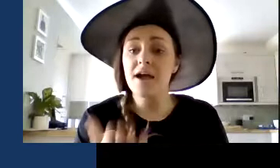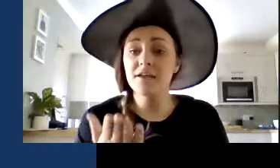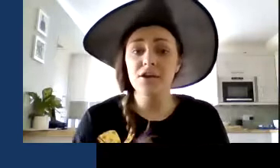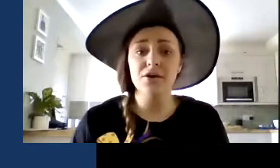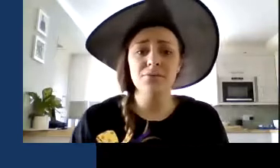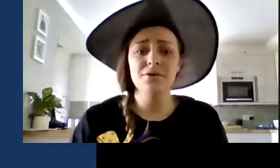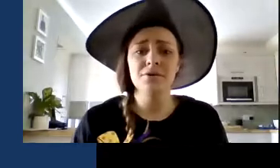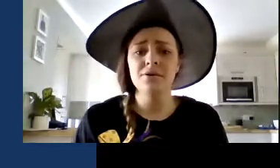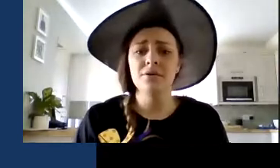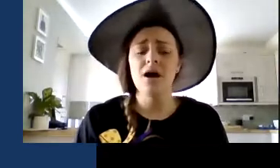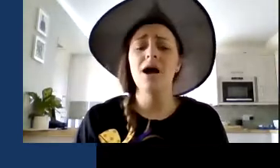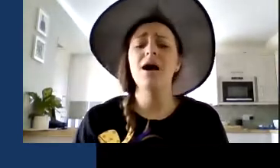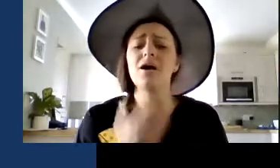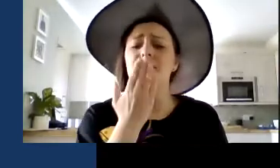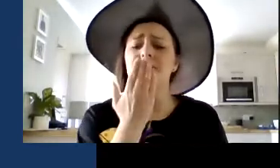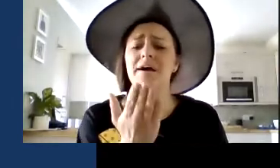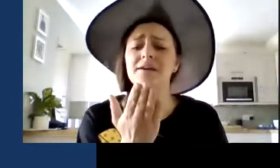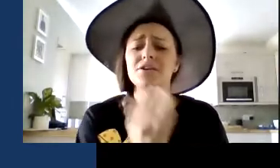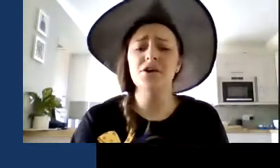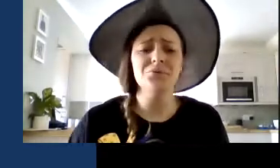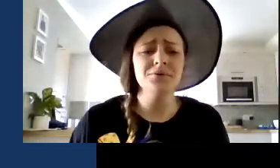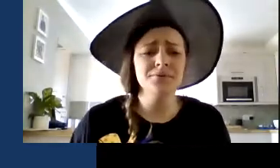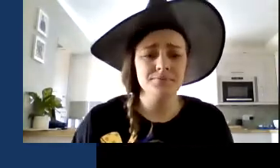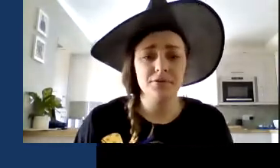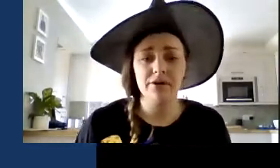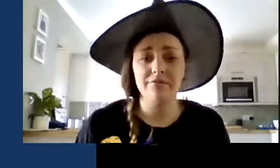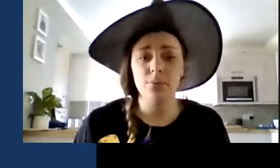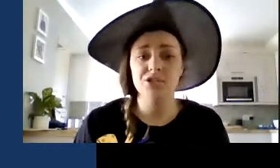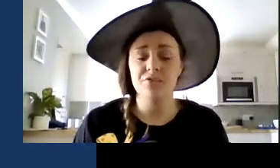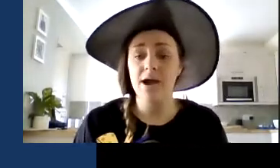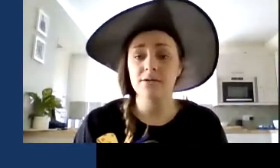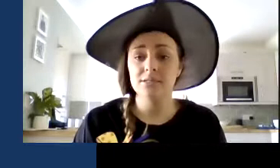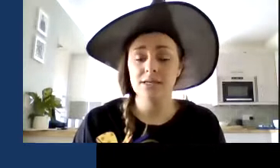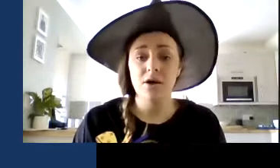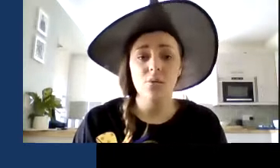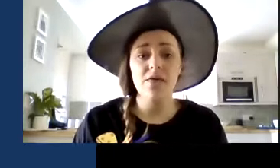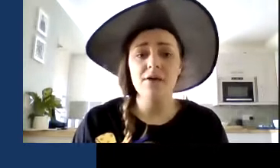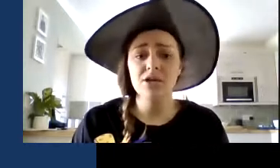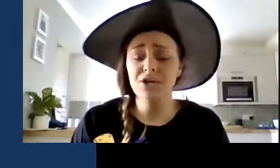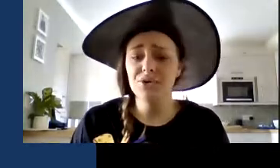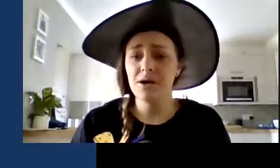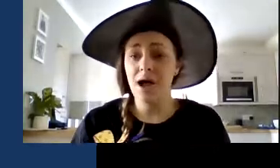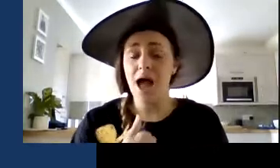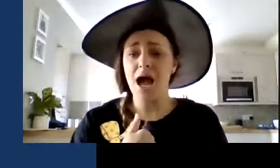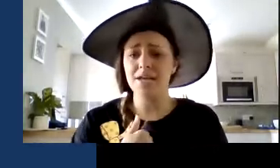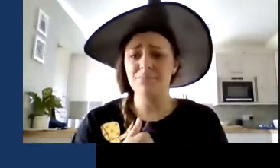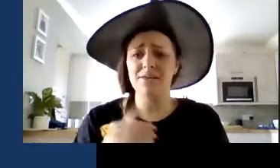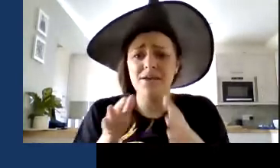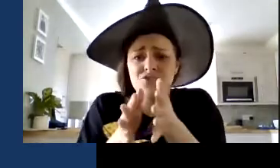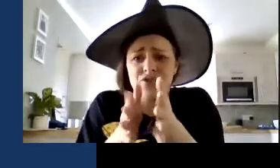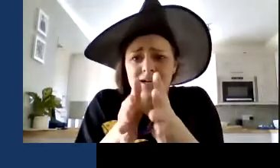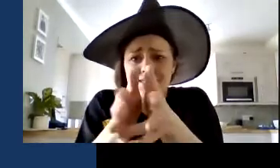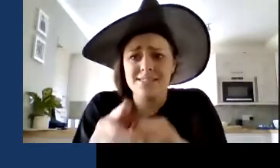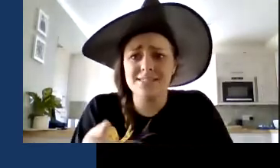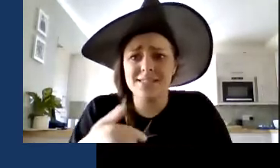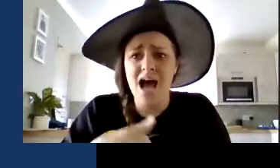"And thank you. Oh, thank you," the grateful witch cried. "Without you, I'd be in